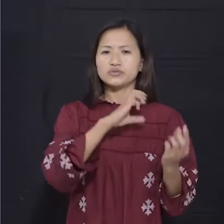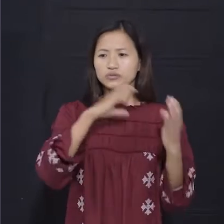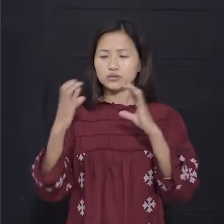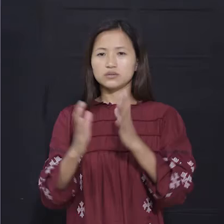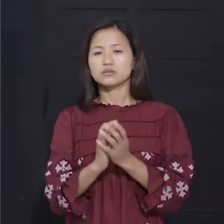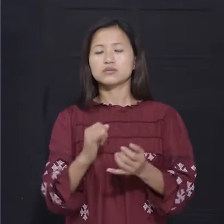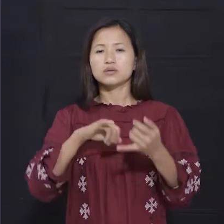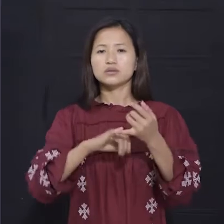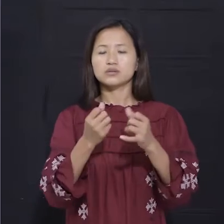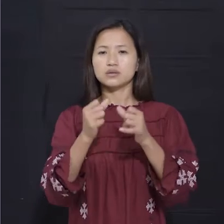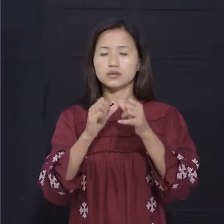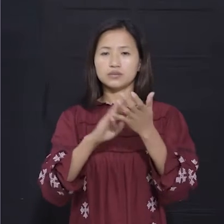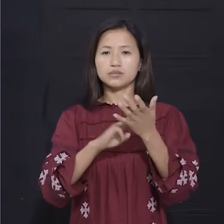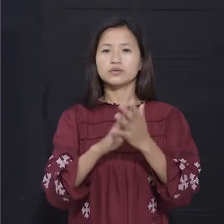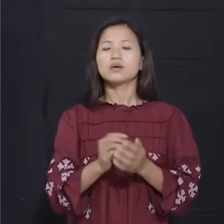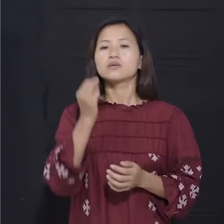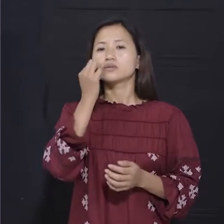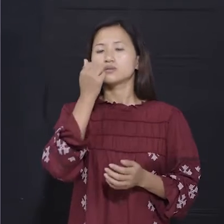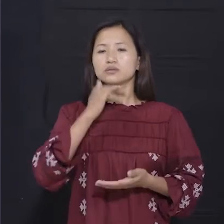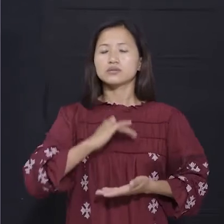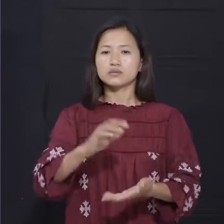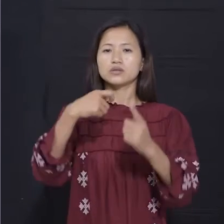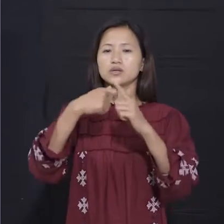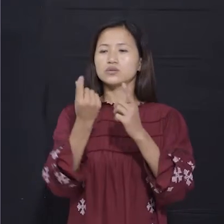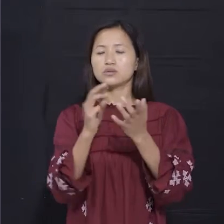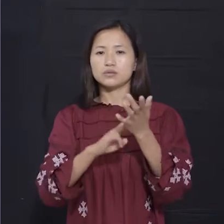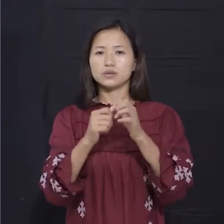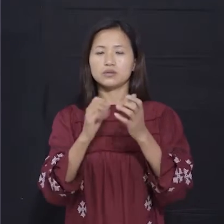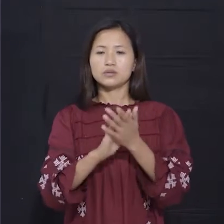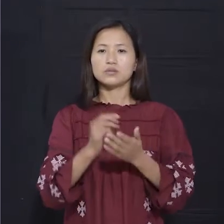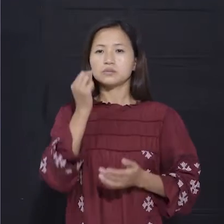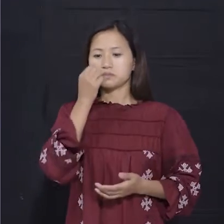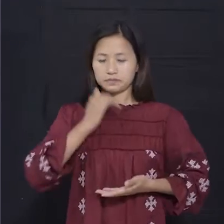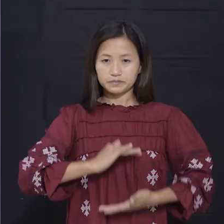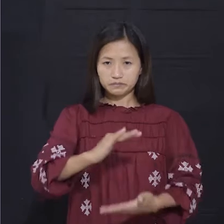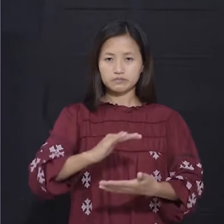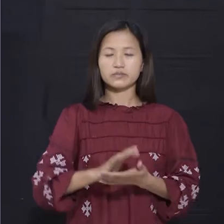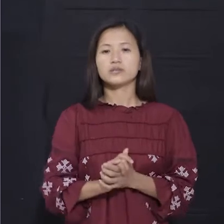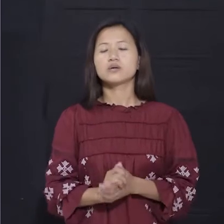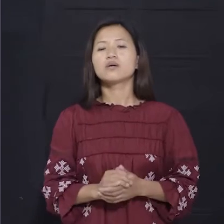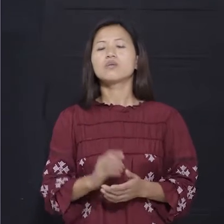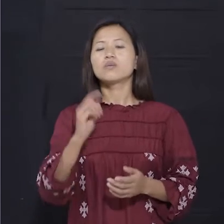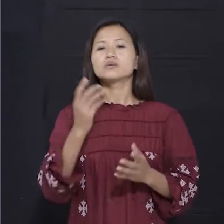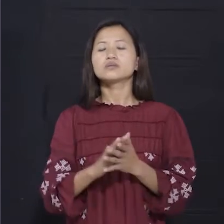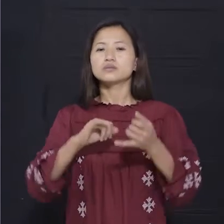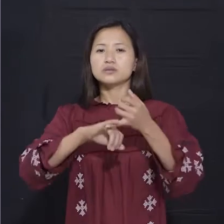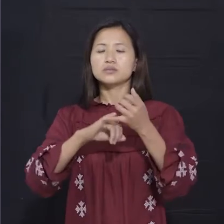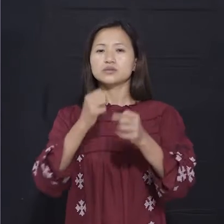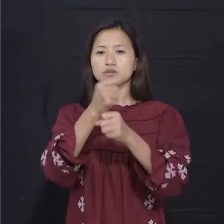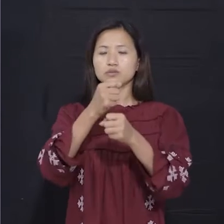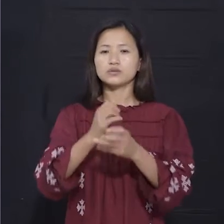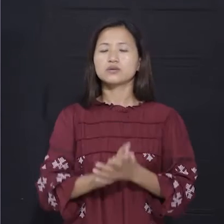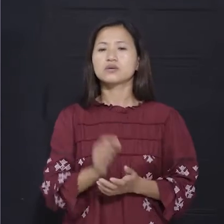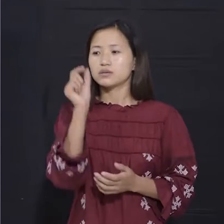So Skandagupta was again the son of Kumargupta, all right. So once Skandagupta became the ruler, that